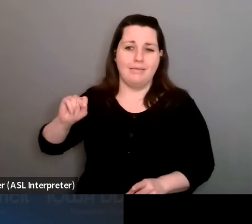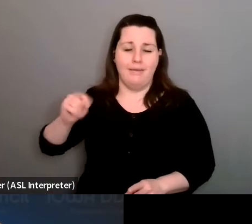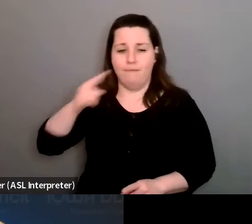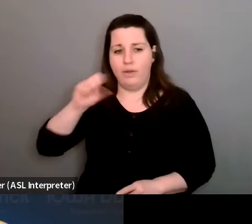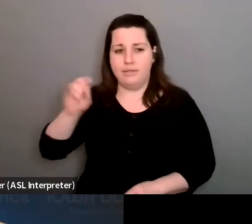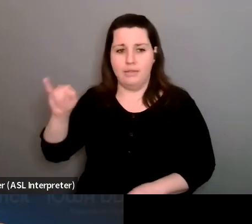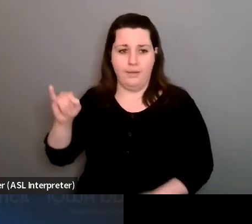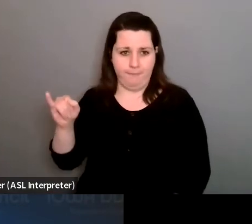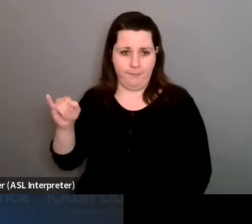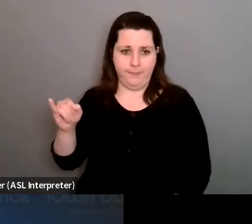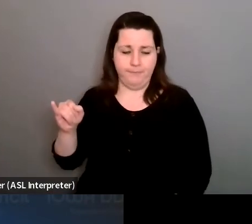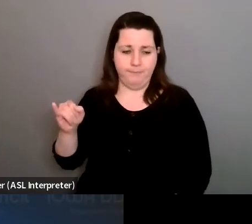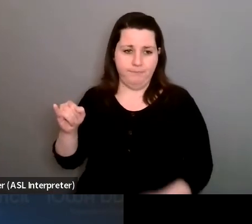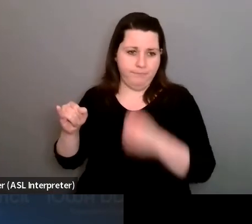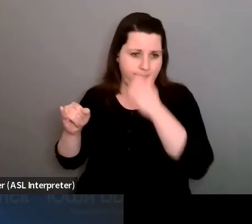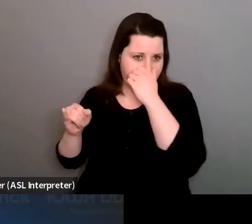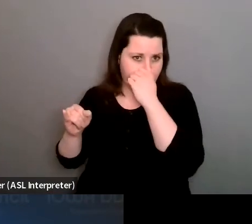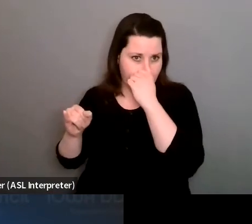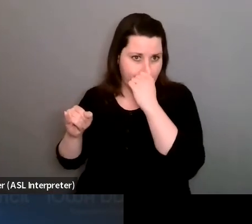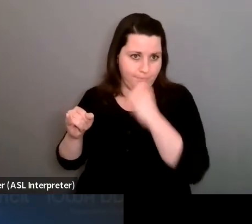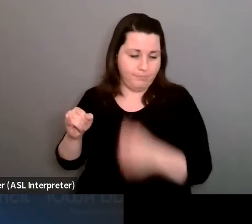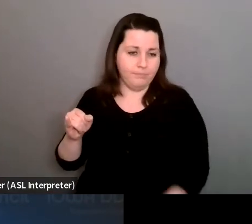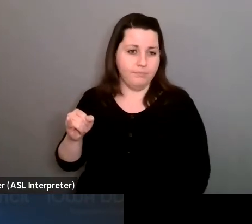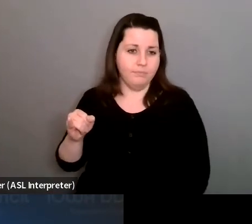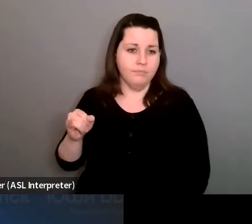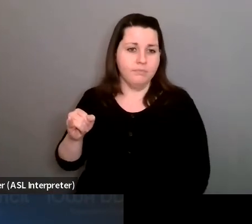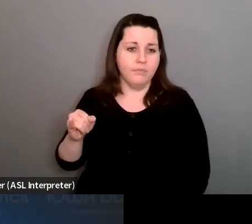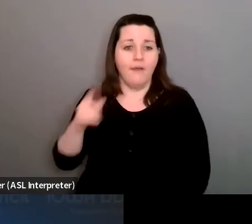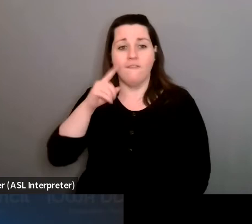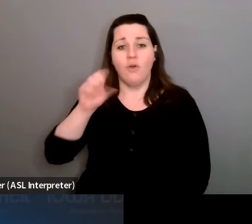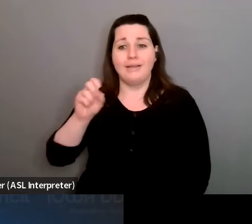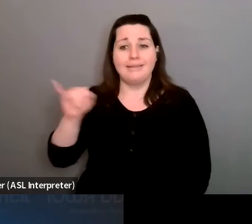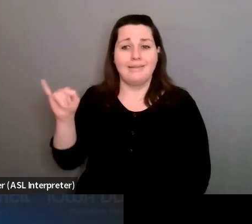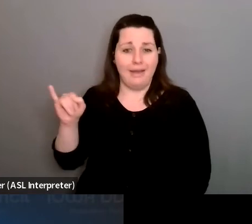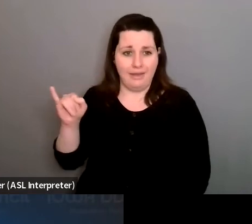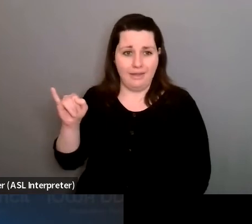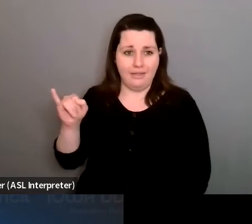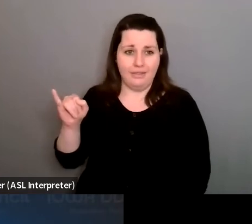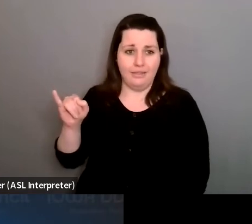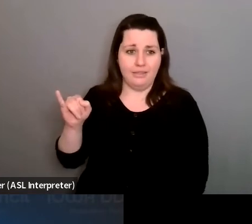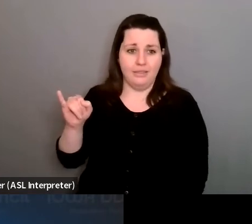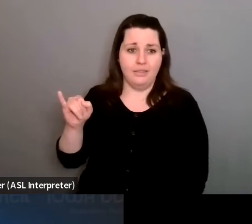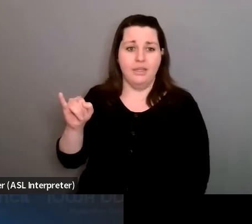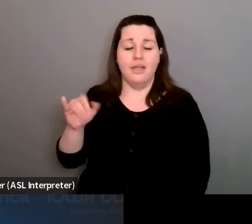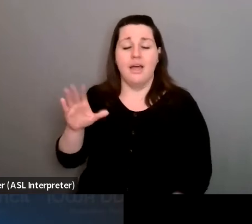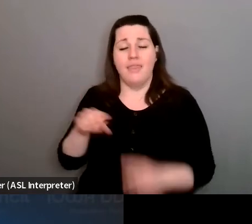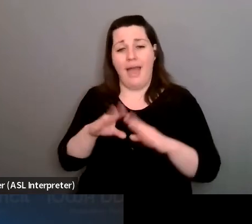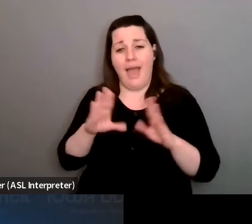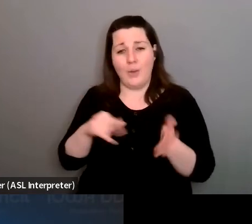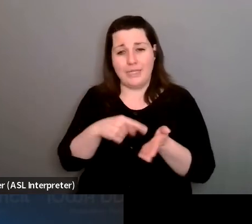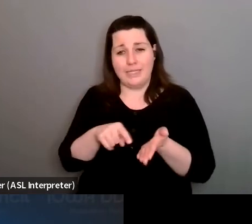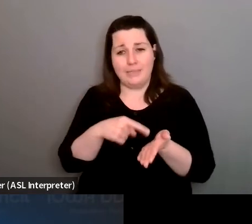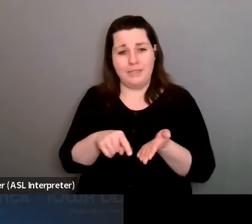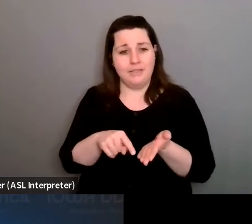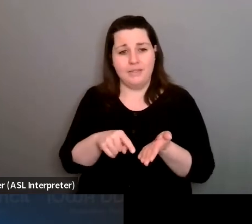SSI. Yeah. So for SSI, the housing expenses are not treated